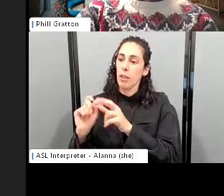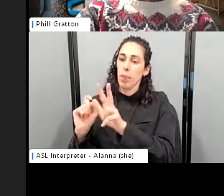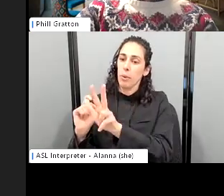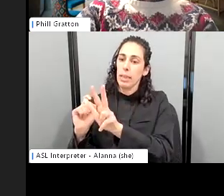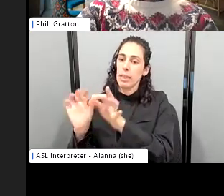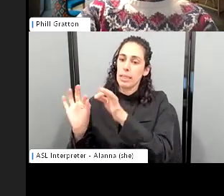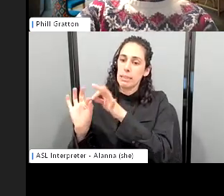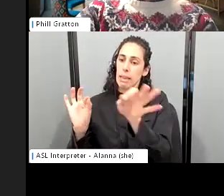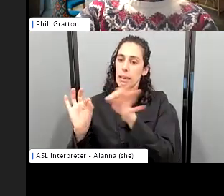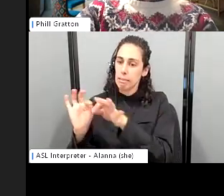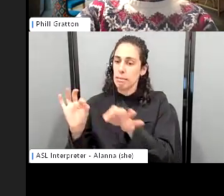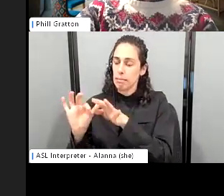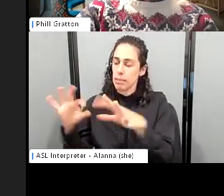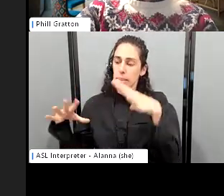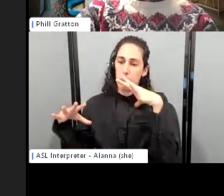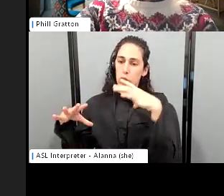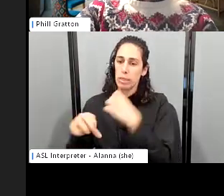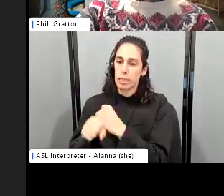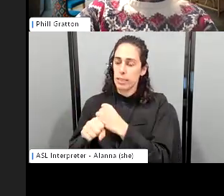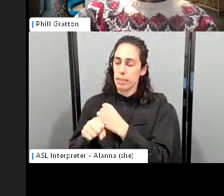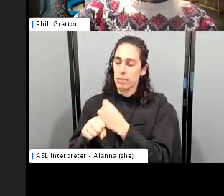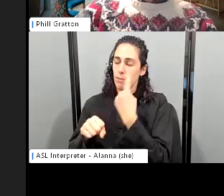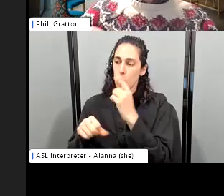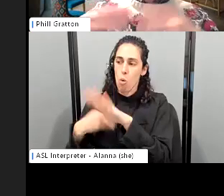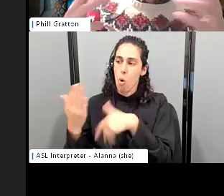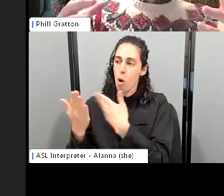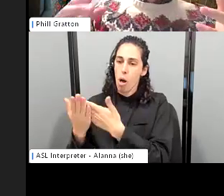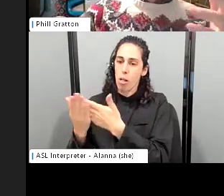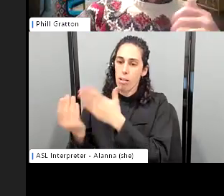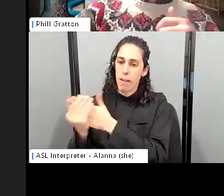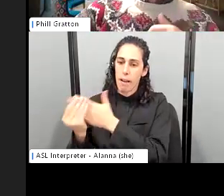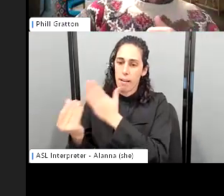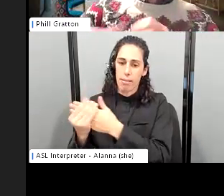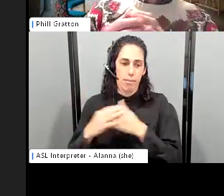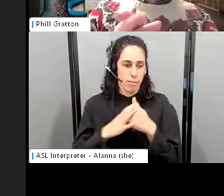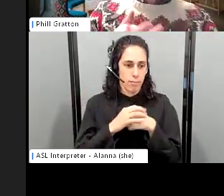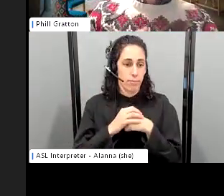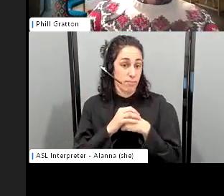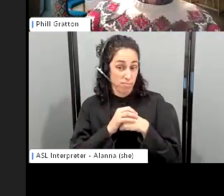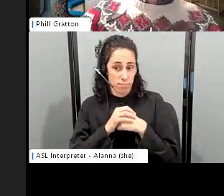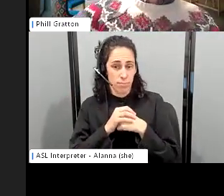3-sentence summary of this document. Simple as that.